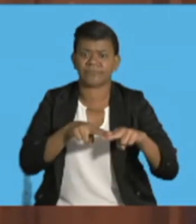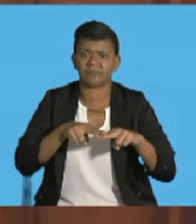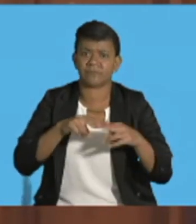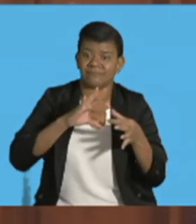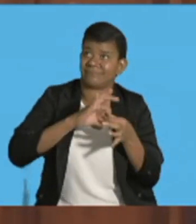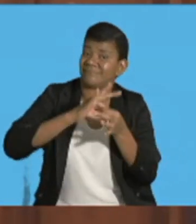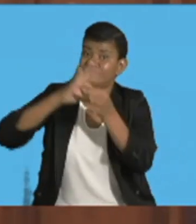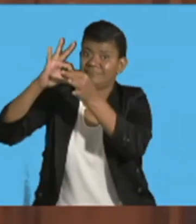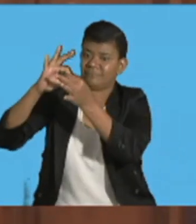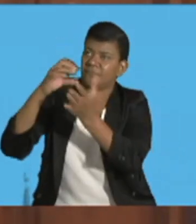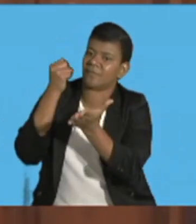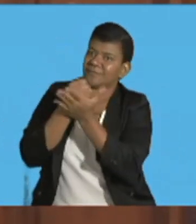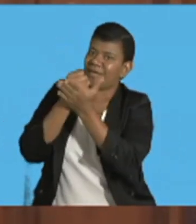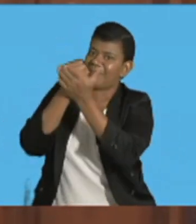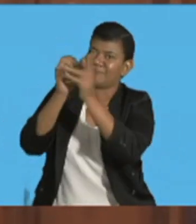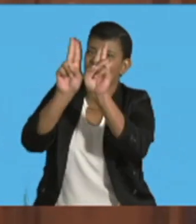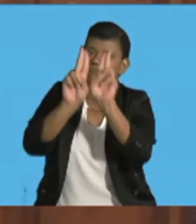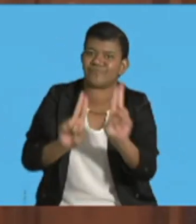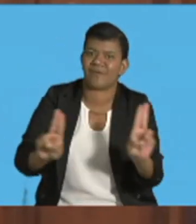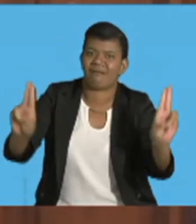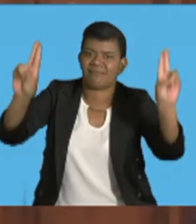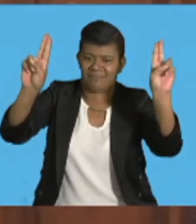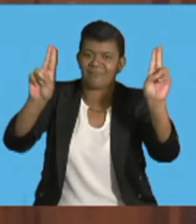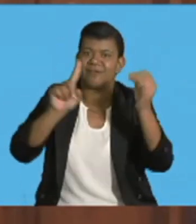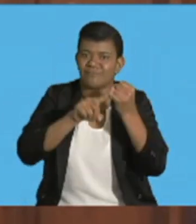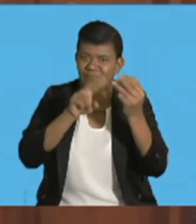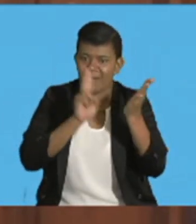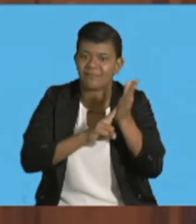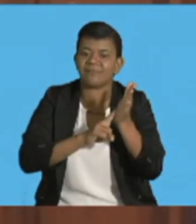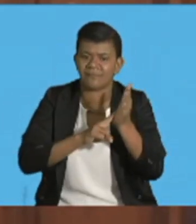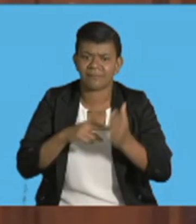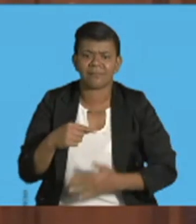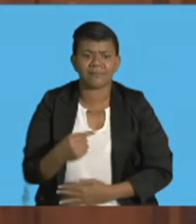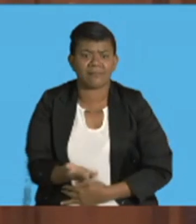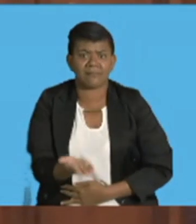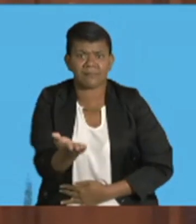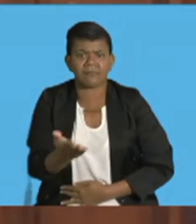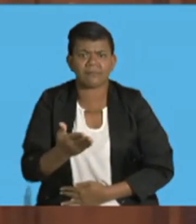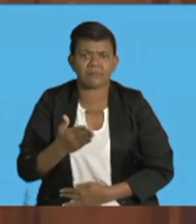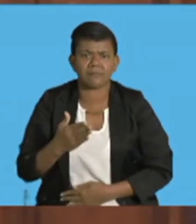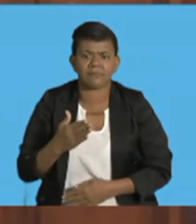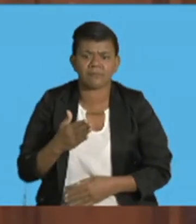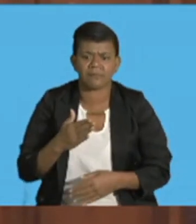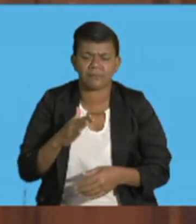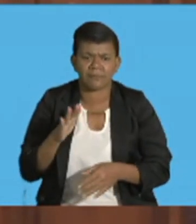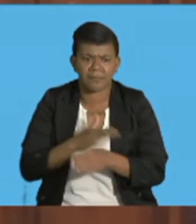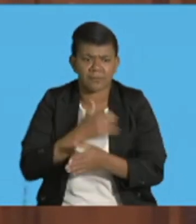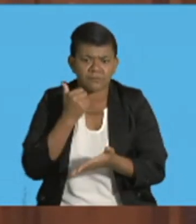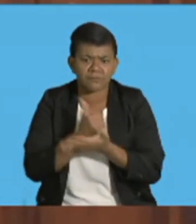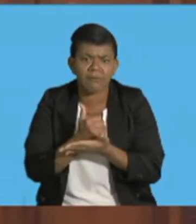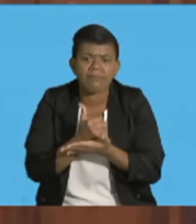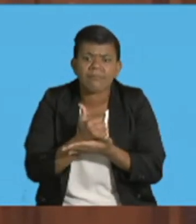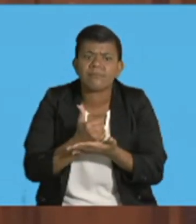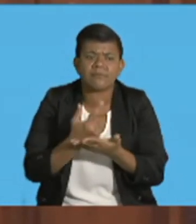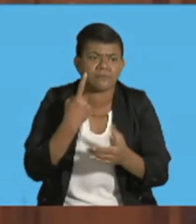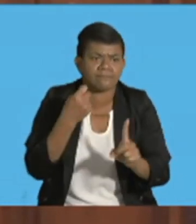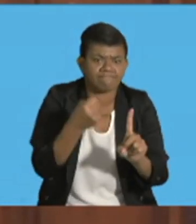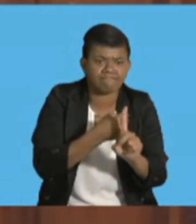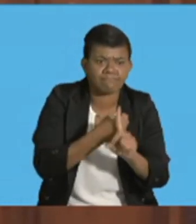has officially launched an important new initiative to develop finance and insurance products for vulnerable and low-income households